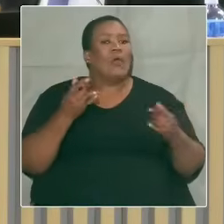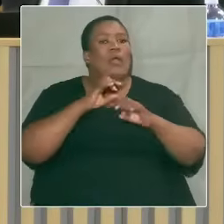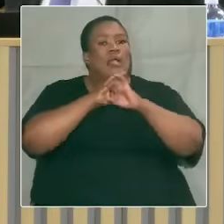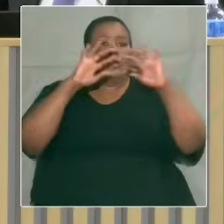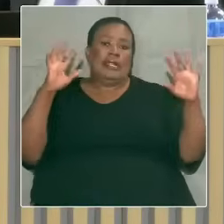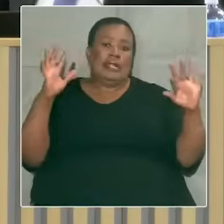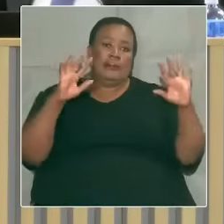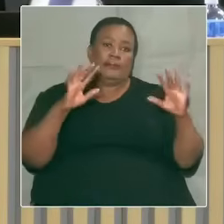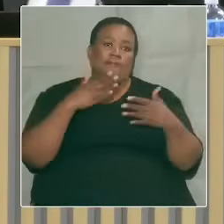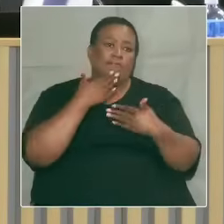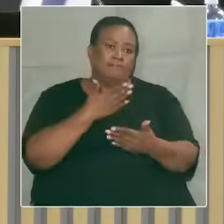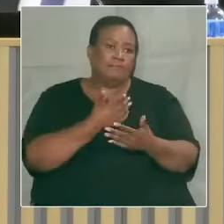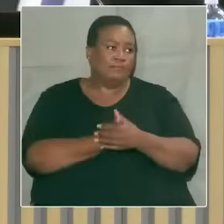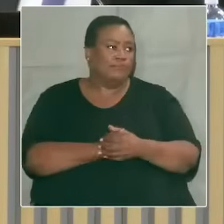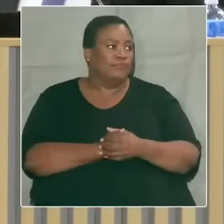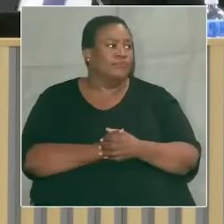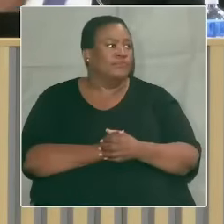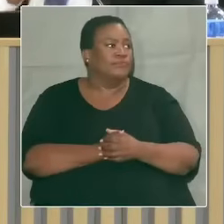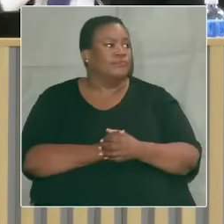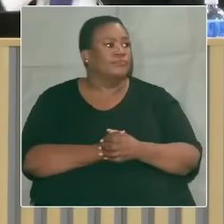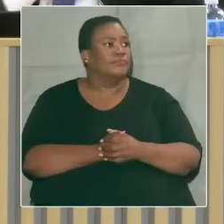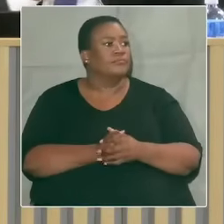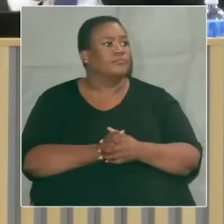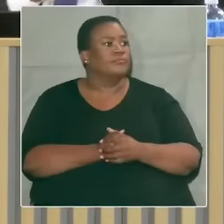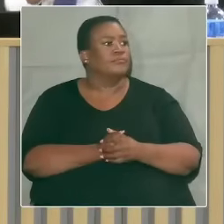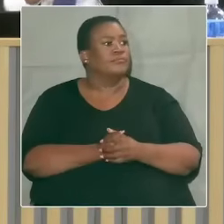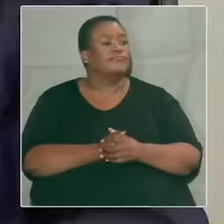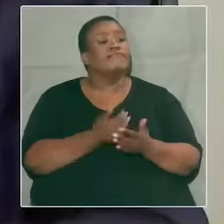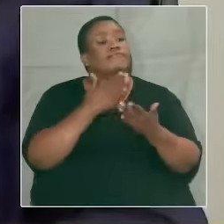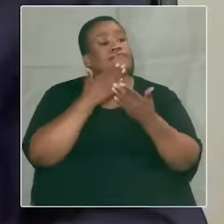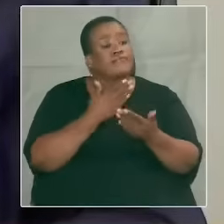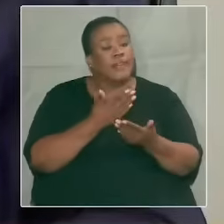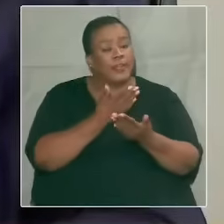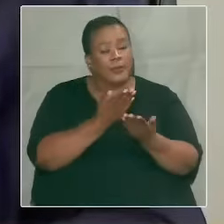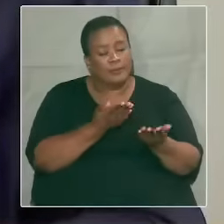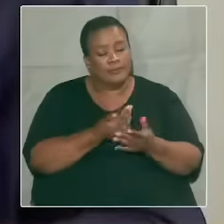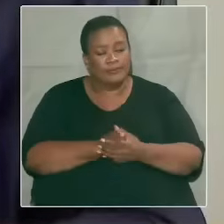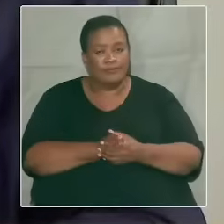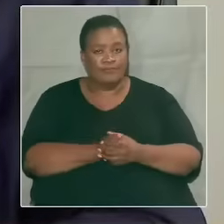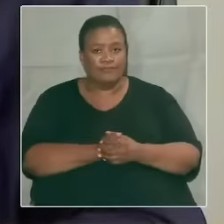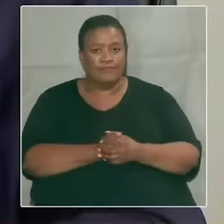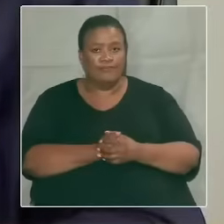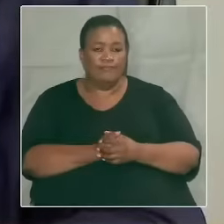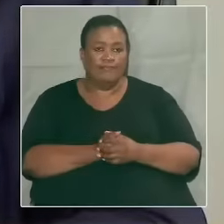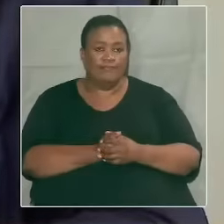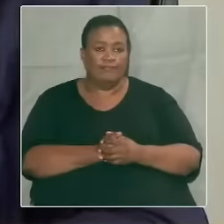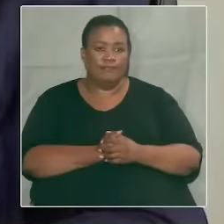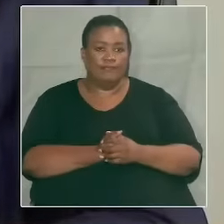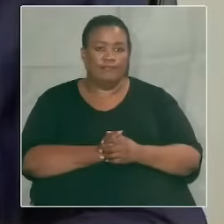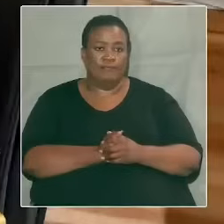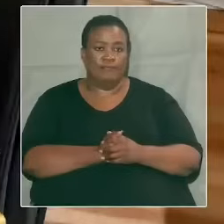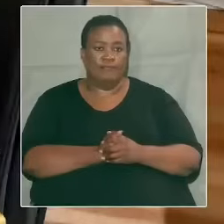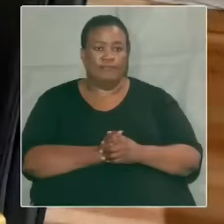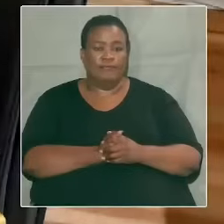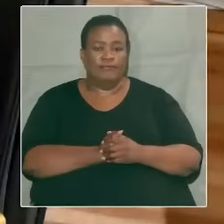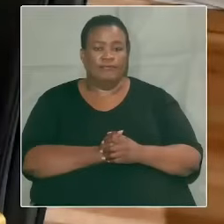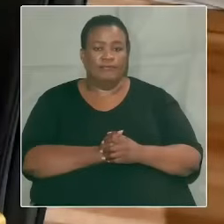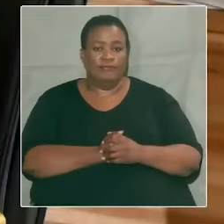Yeah. Thank you. Thank you very, very much. Um, Thank you to you as well, General. Thanks, Commissioner.